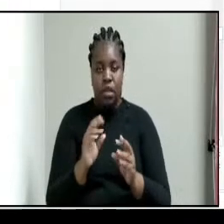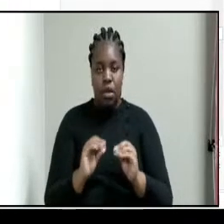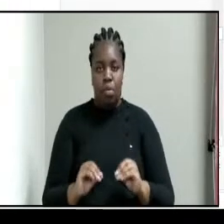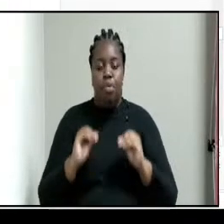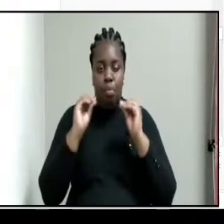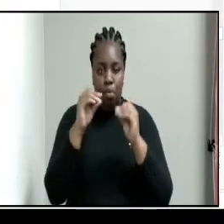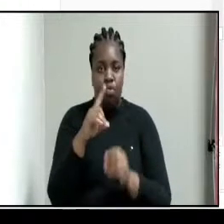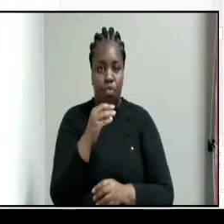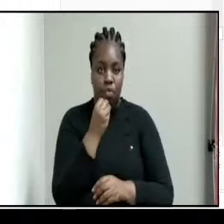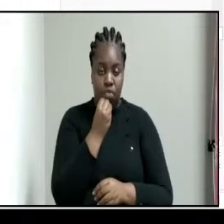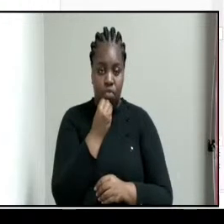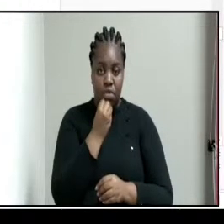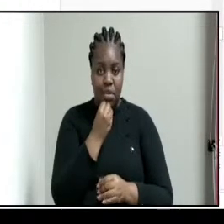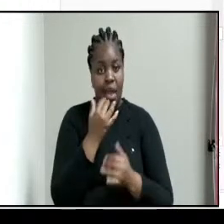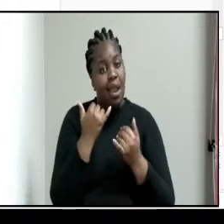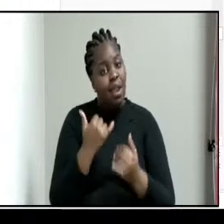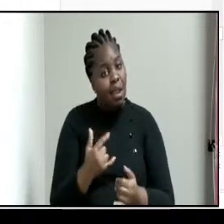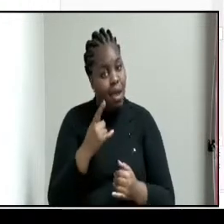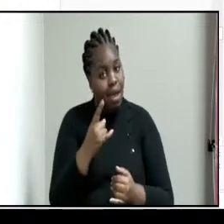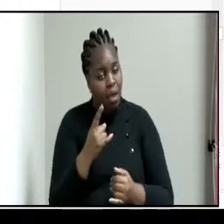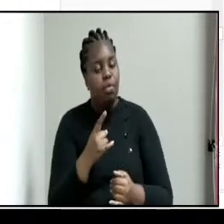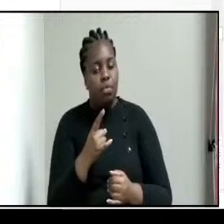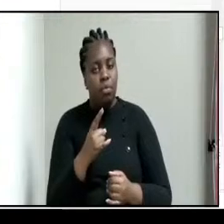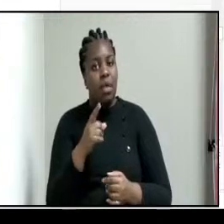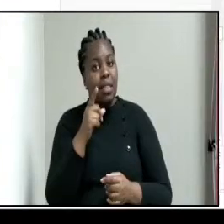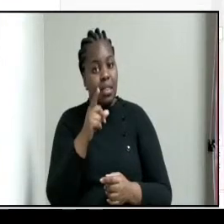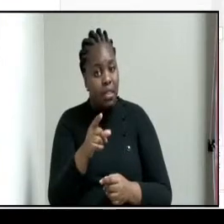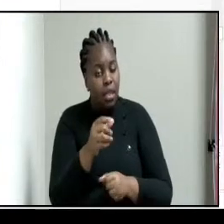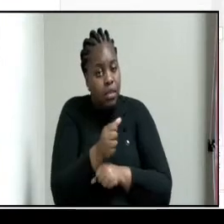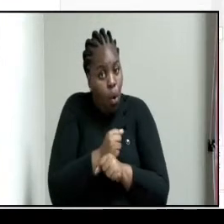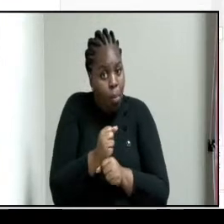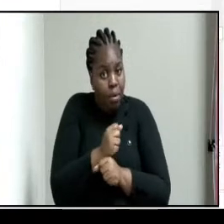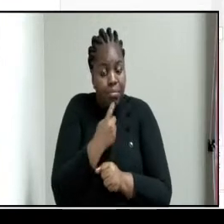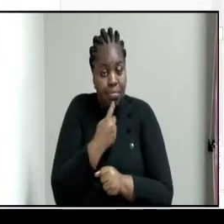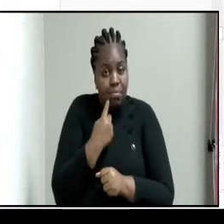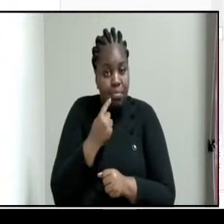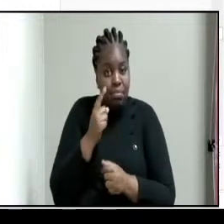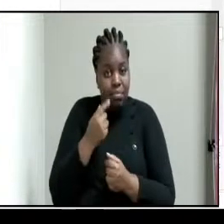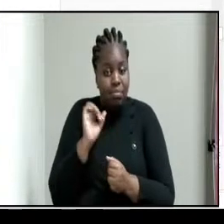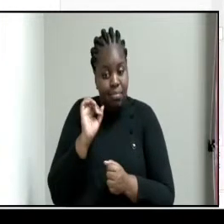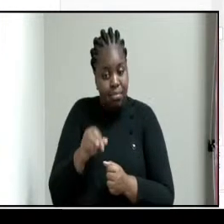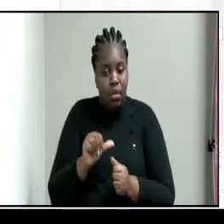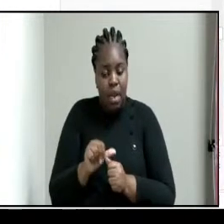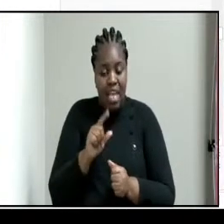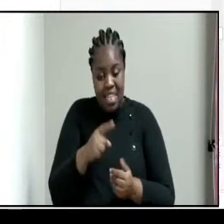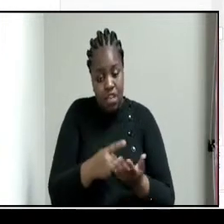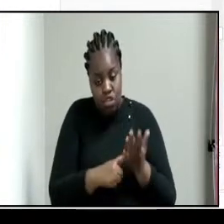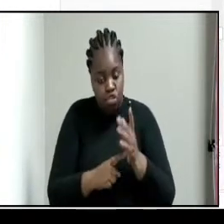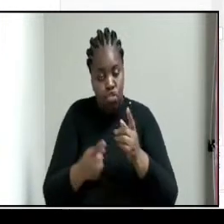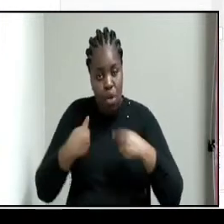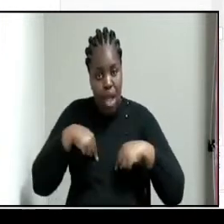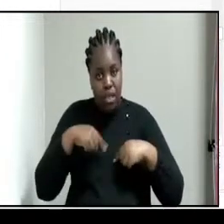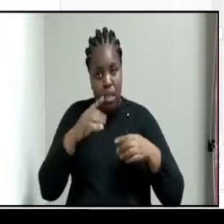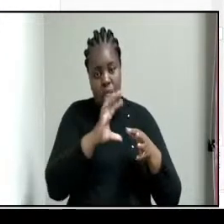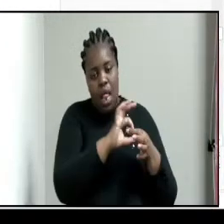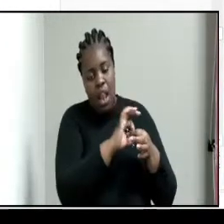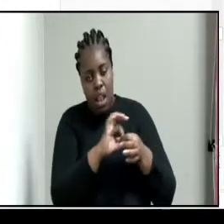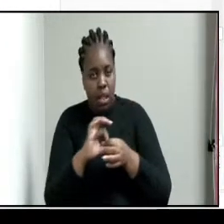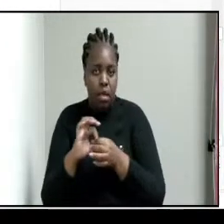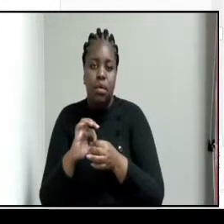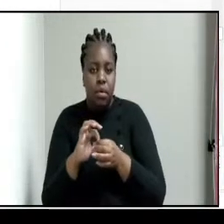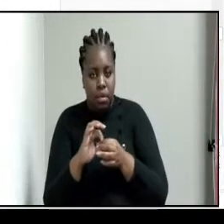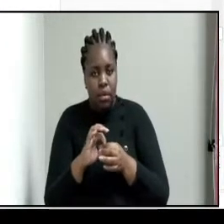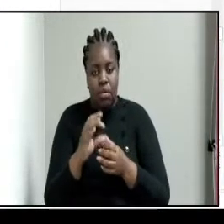to food. Now, the typology obligation, does, at least show us the linkage between the right to food and